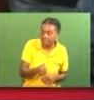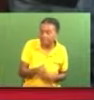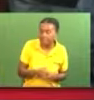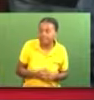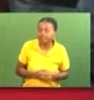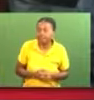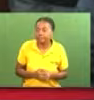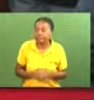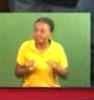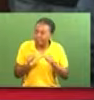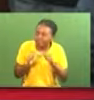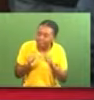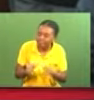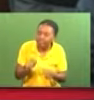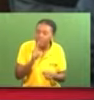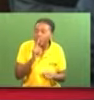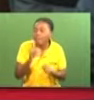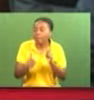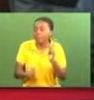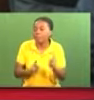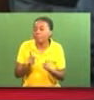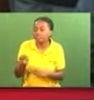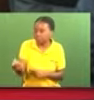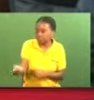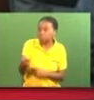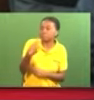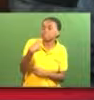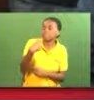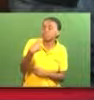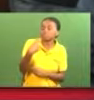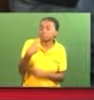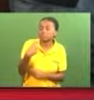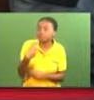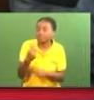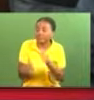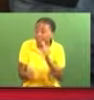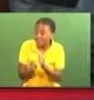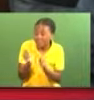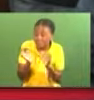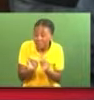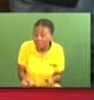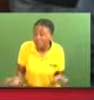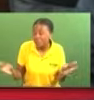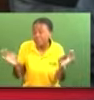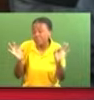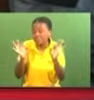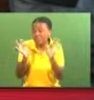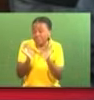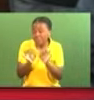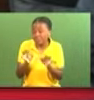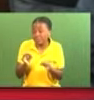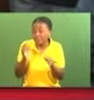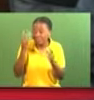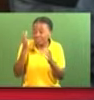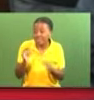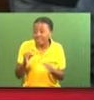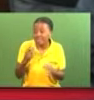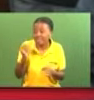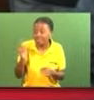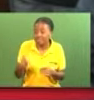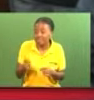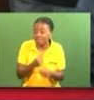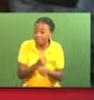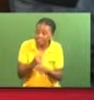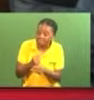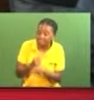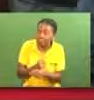who ask me that the most significant decision we will have to make in respect of whether